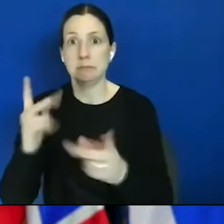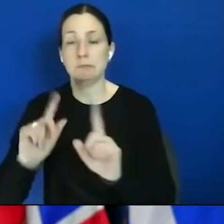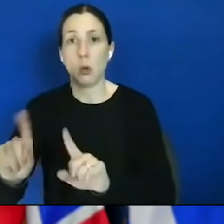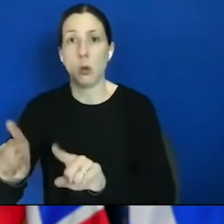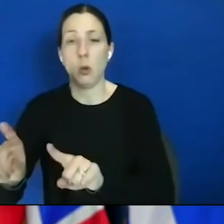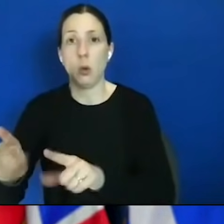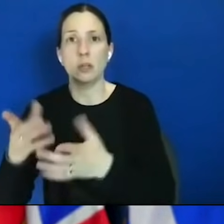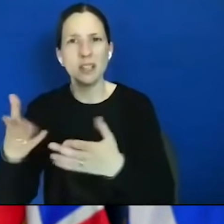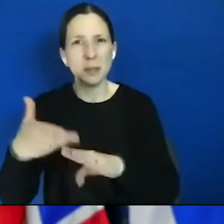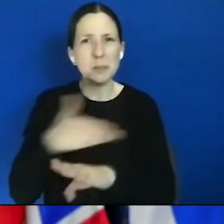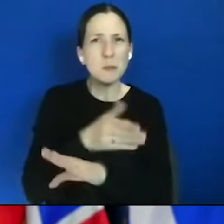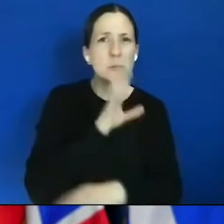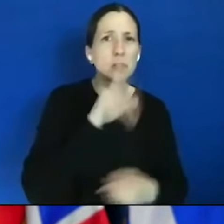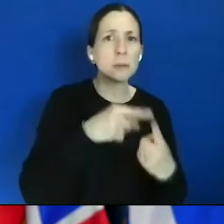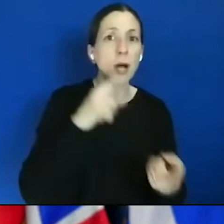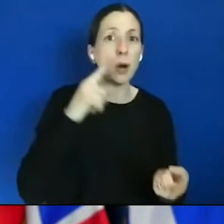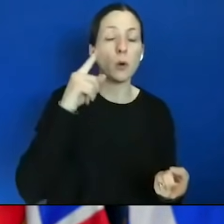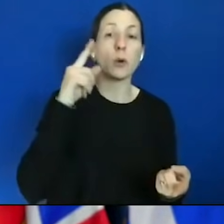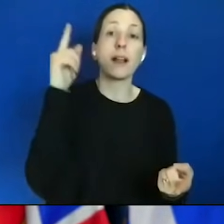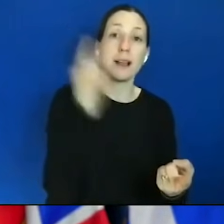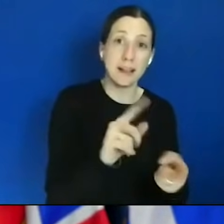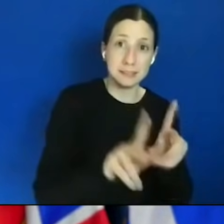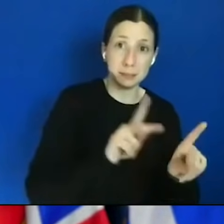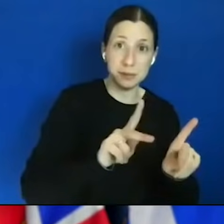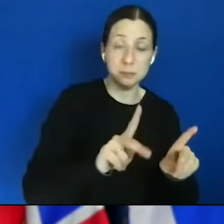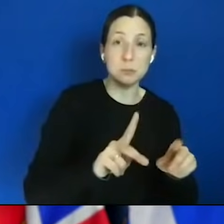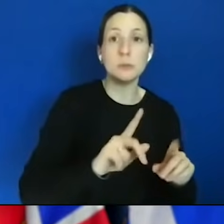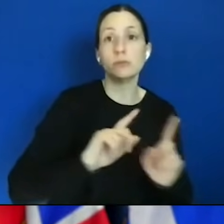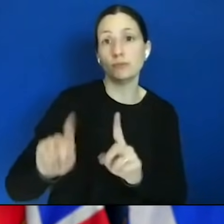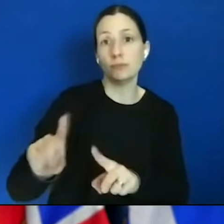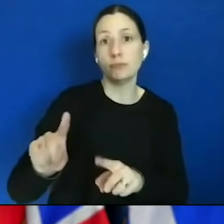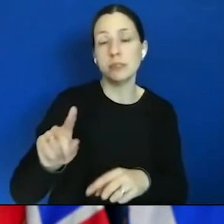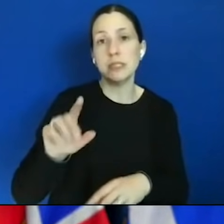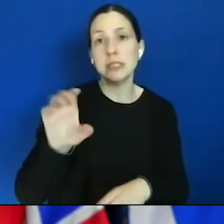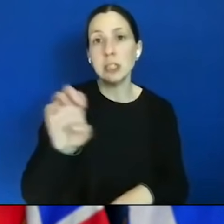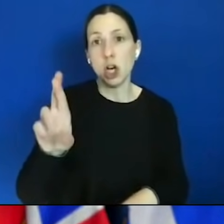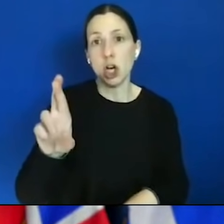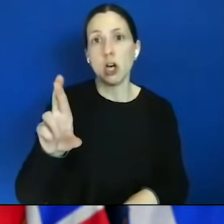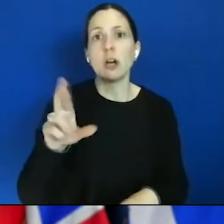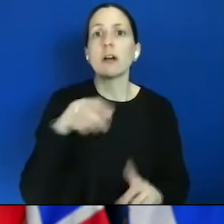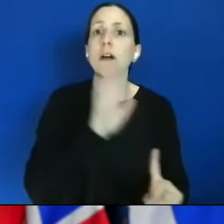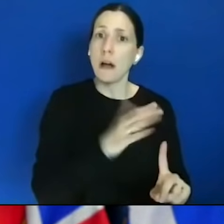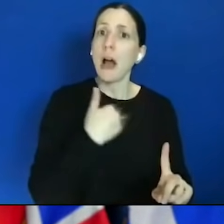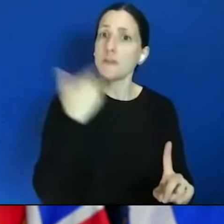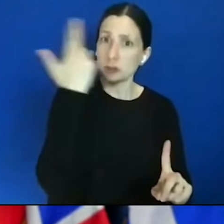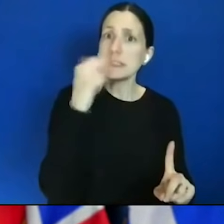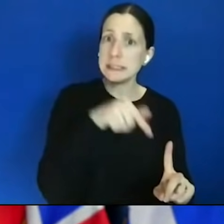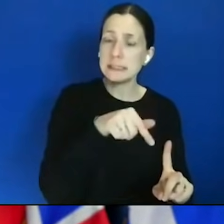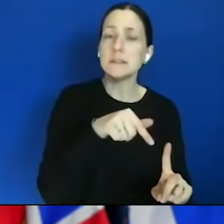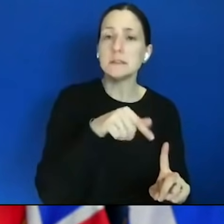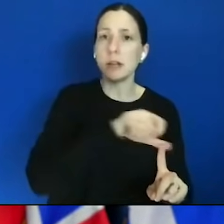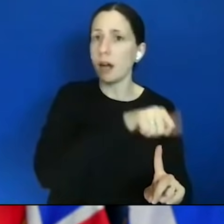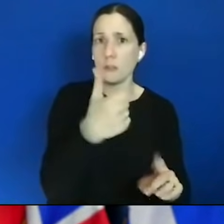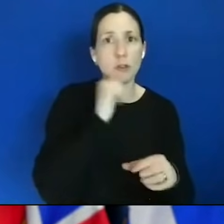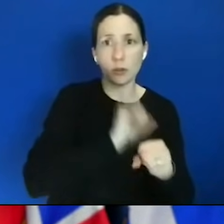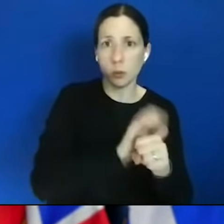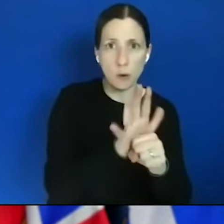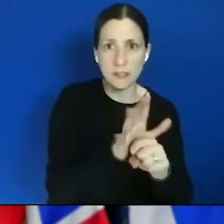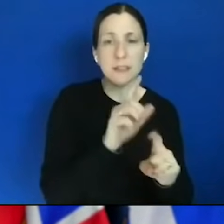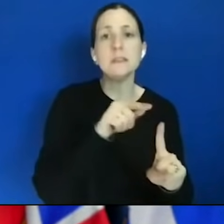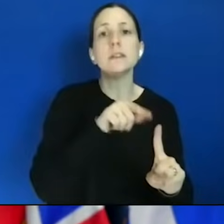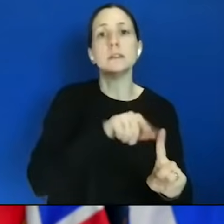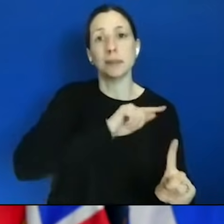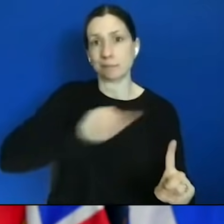early part of the pandemic, we talked about the reduction of emergency room visits for other reasons, and the comparison was